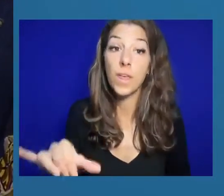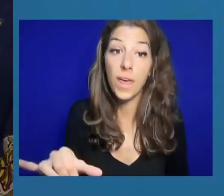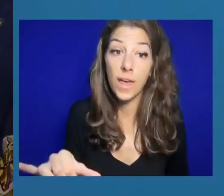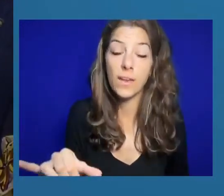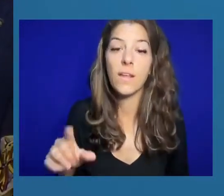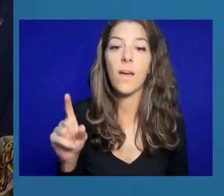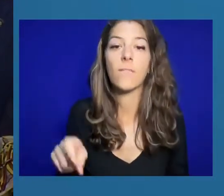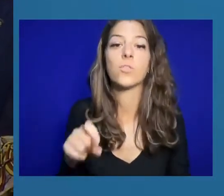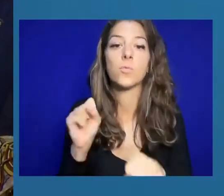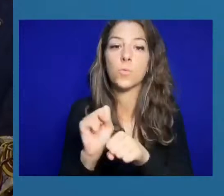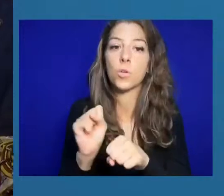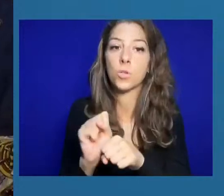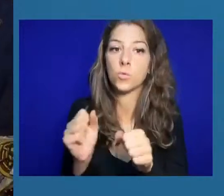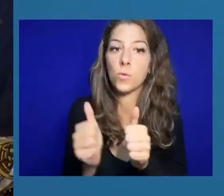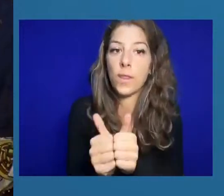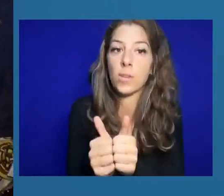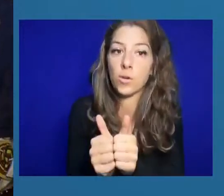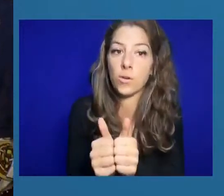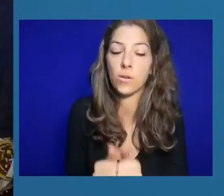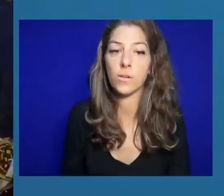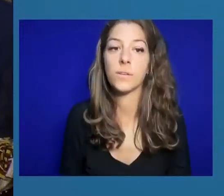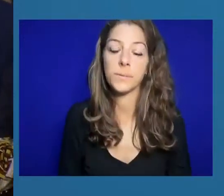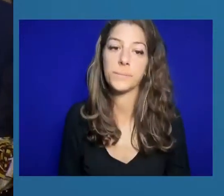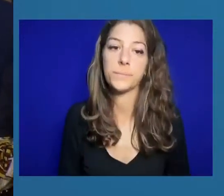work together.